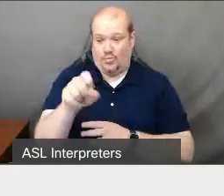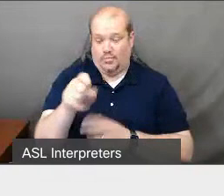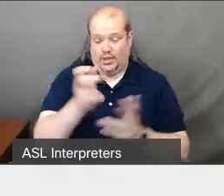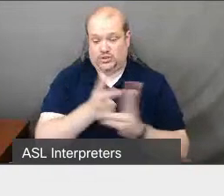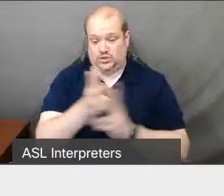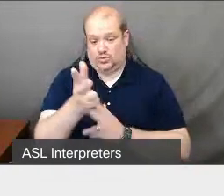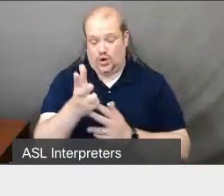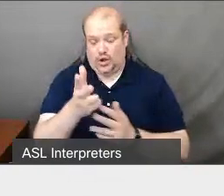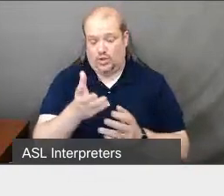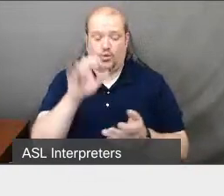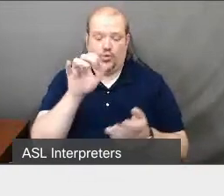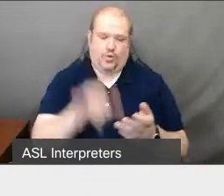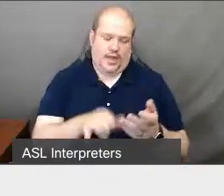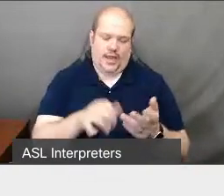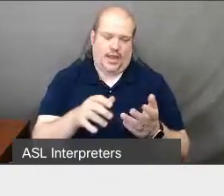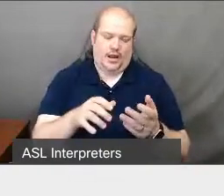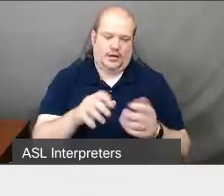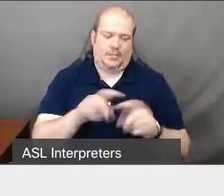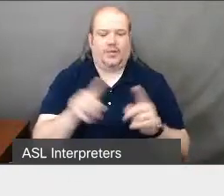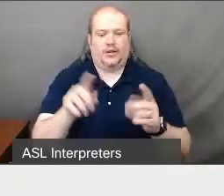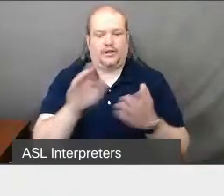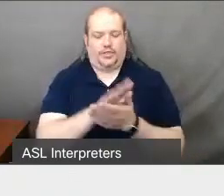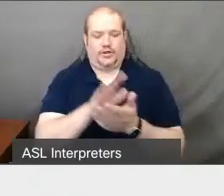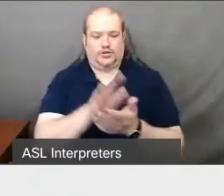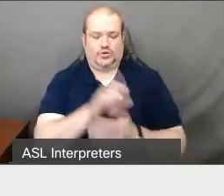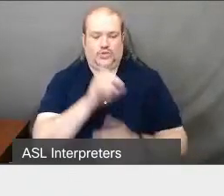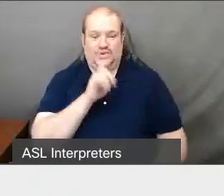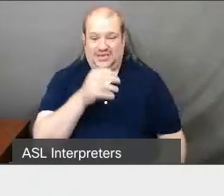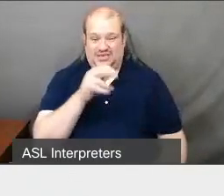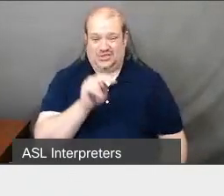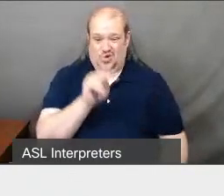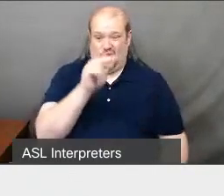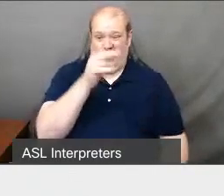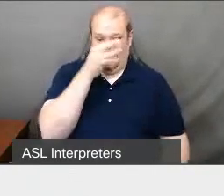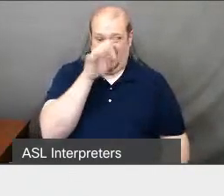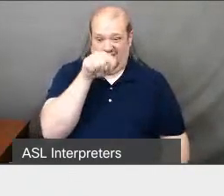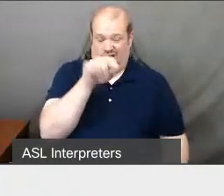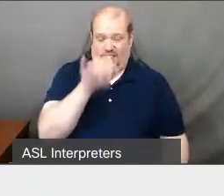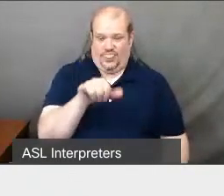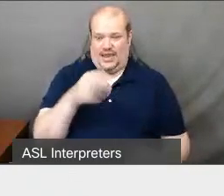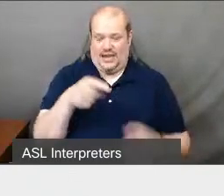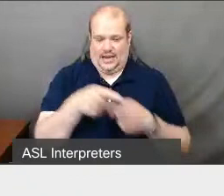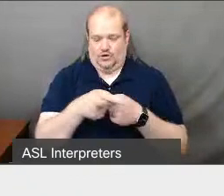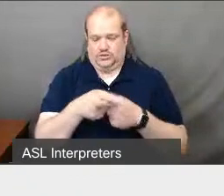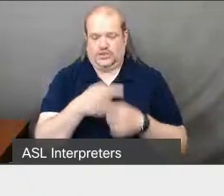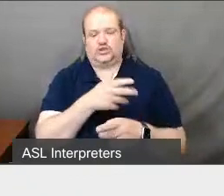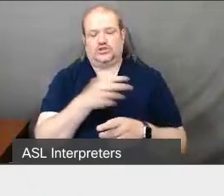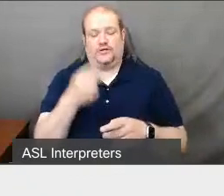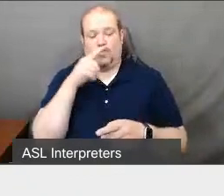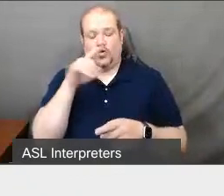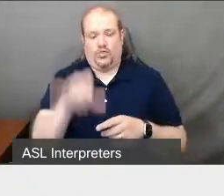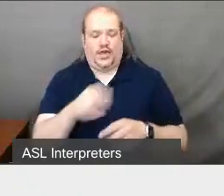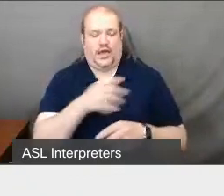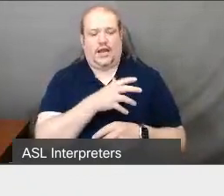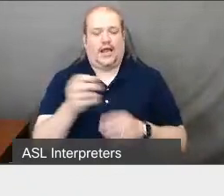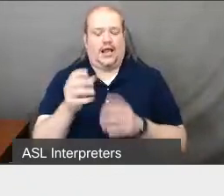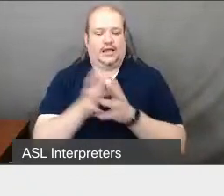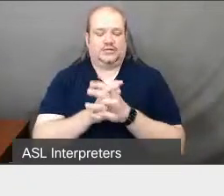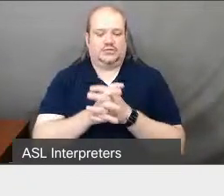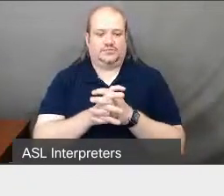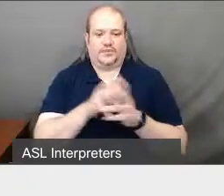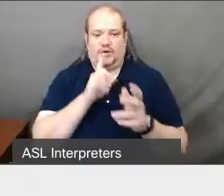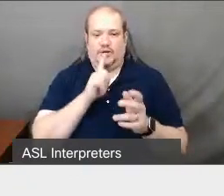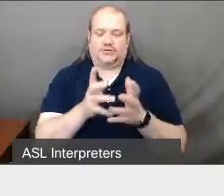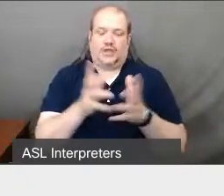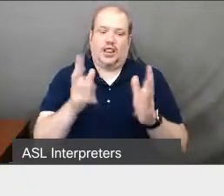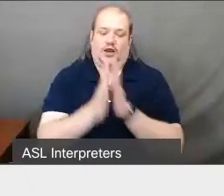through those deal, but the school is right north of that intersection for that. And there is a